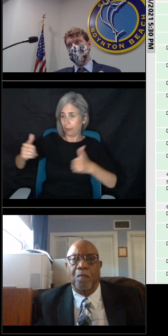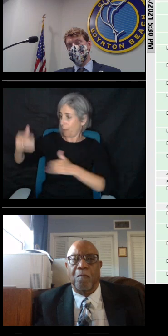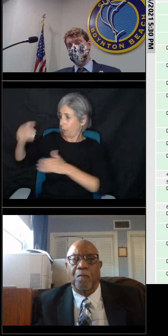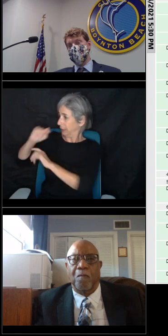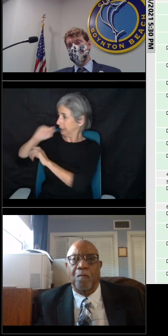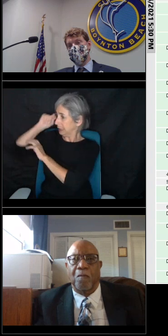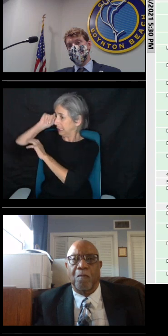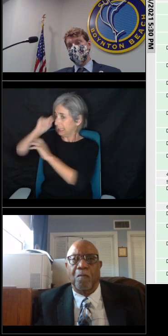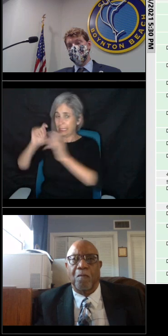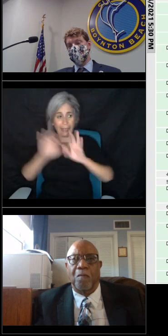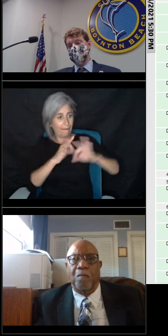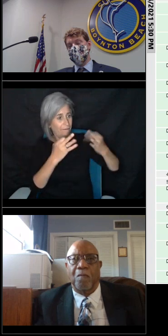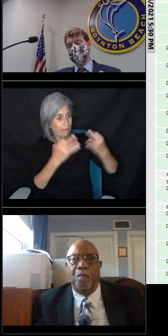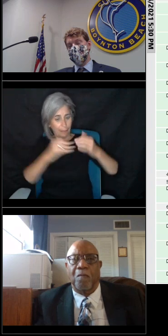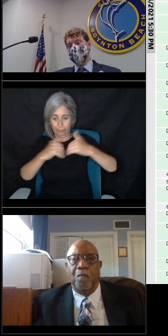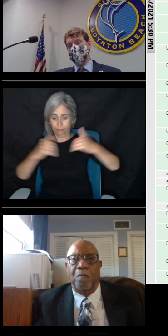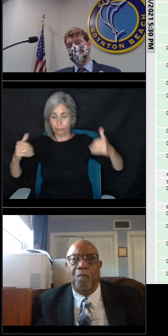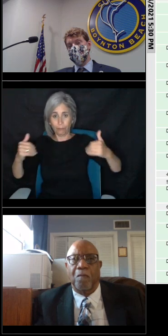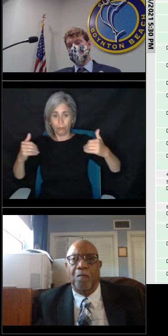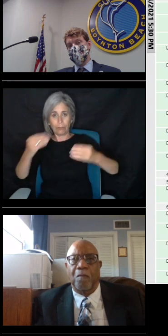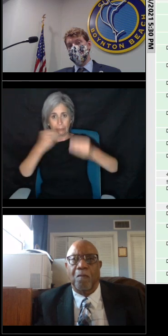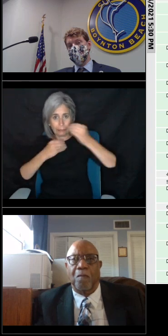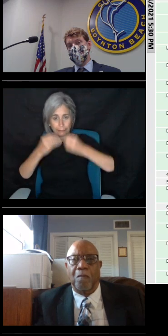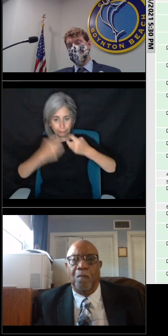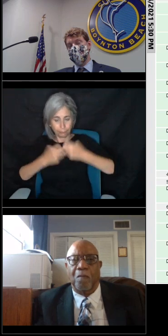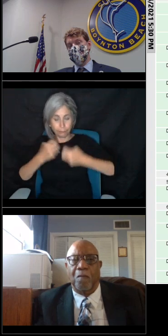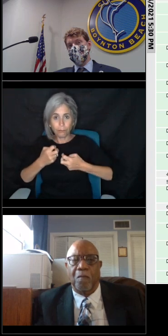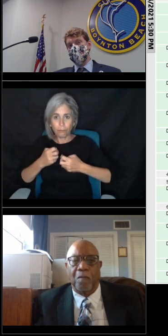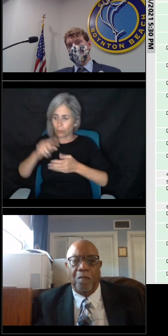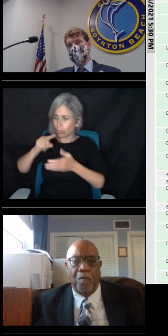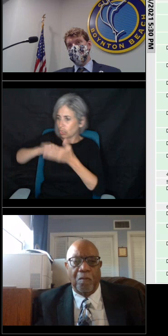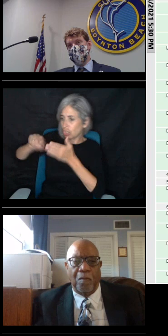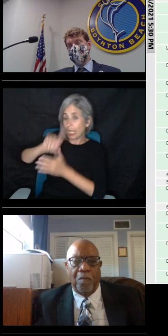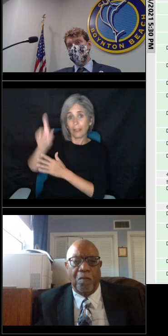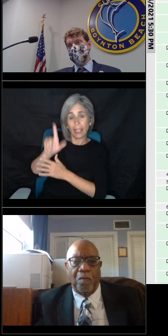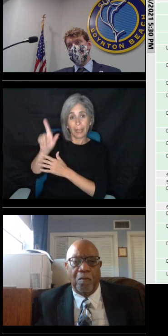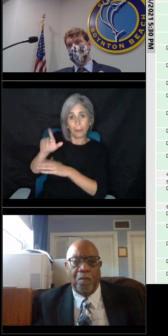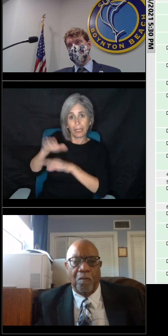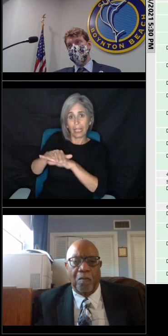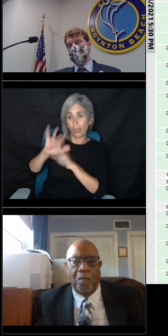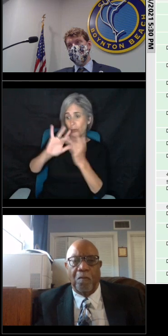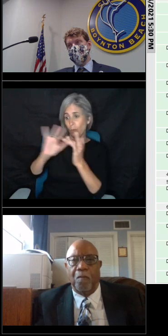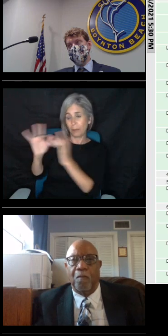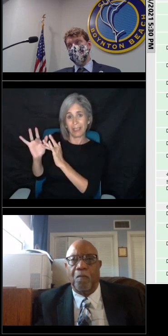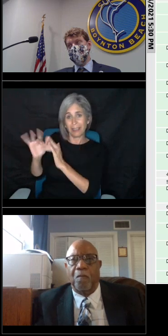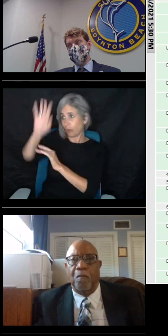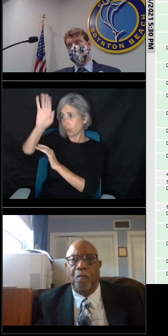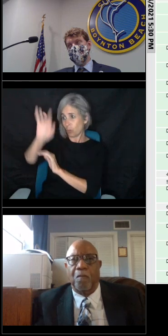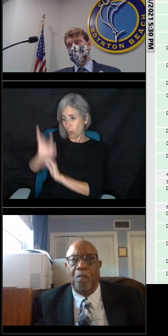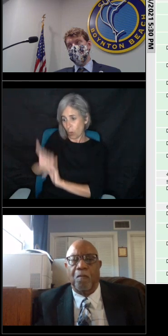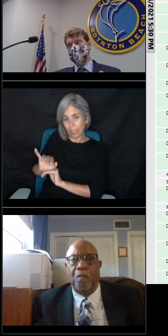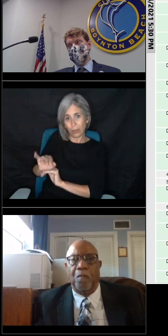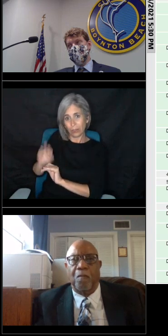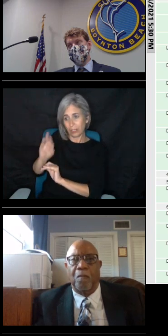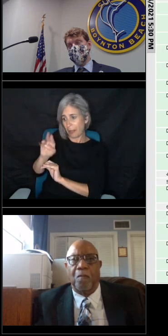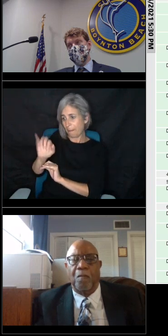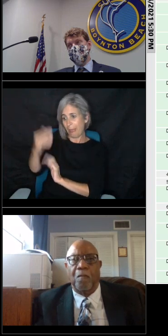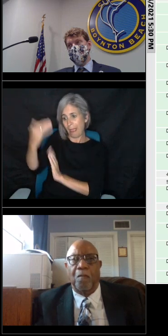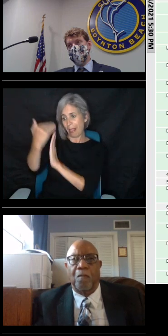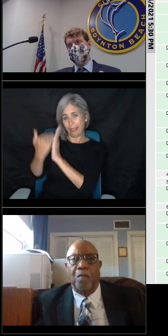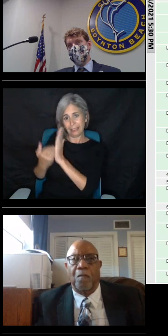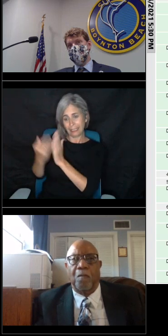and families. Check our library programs on the library website and scroll down to the May listings